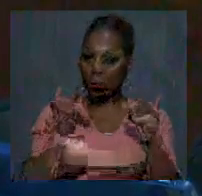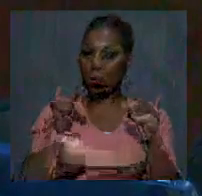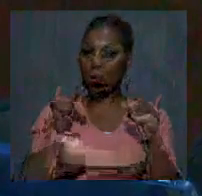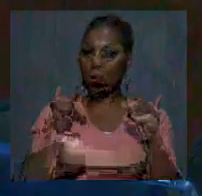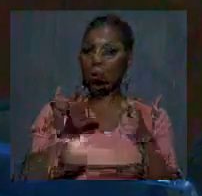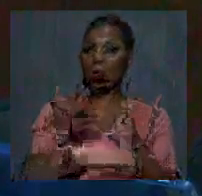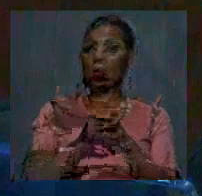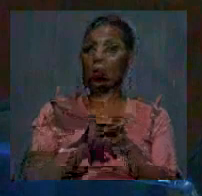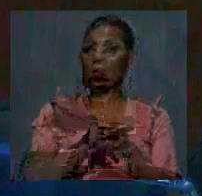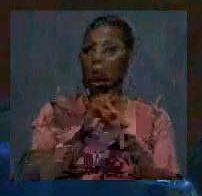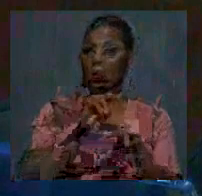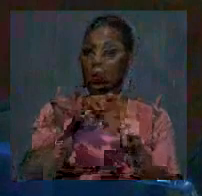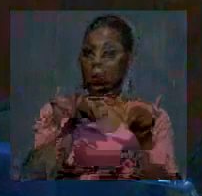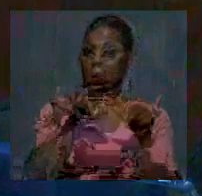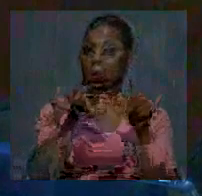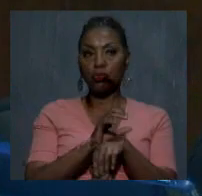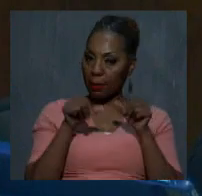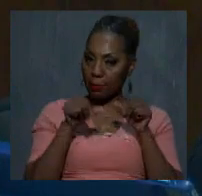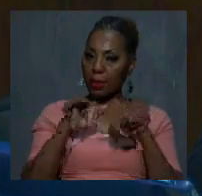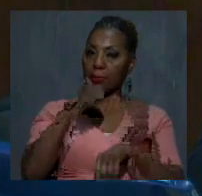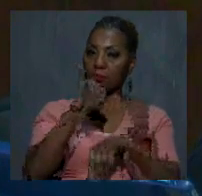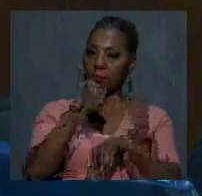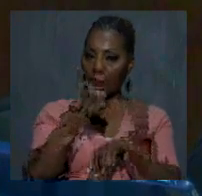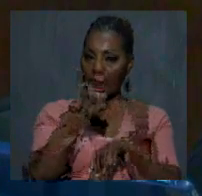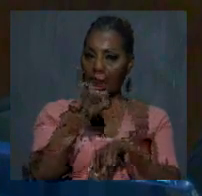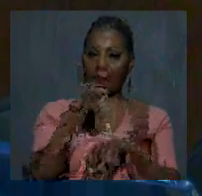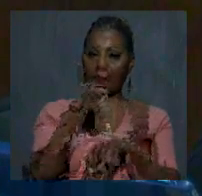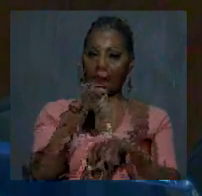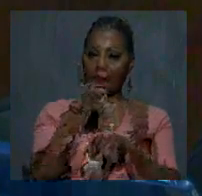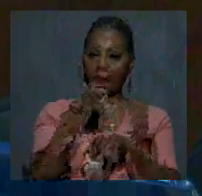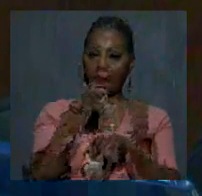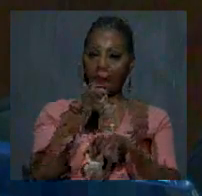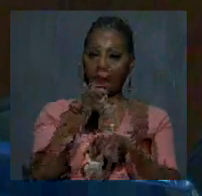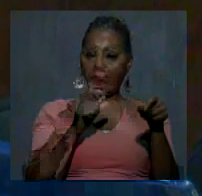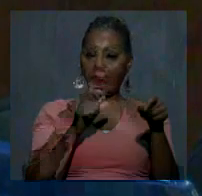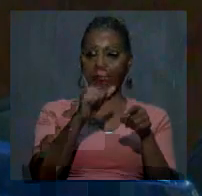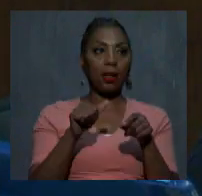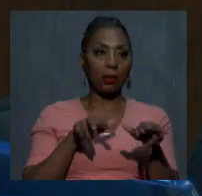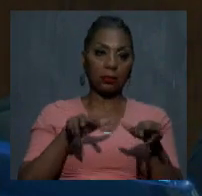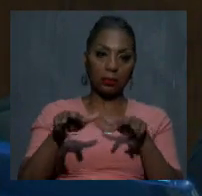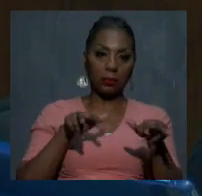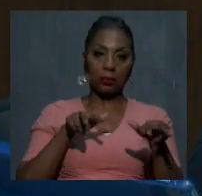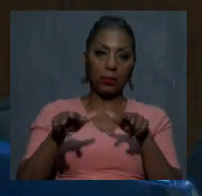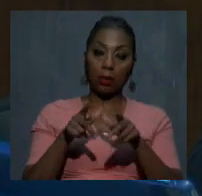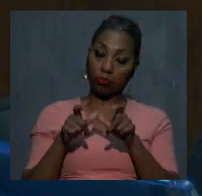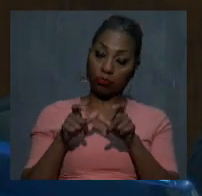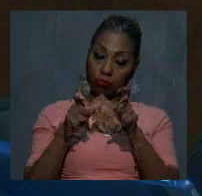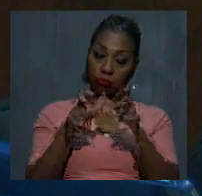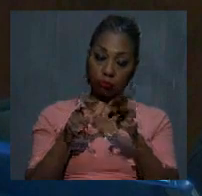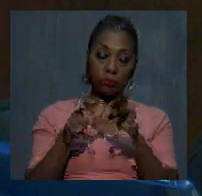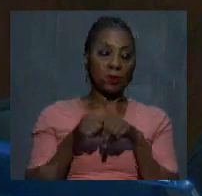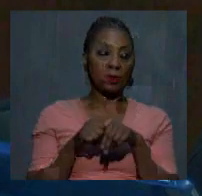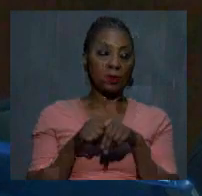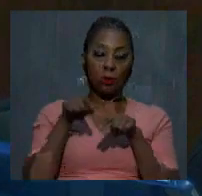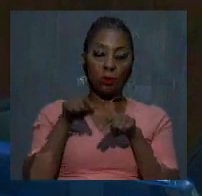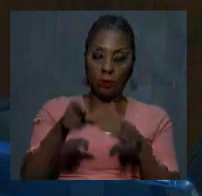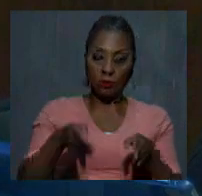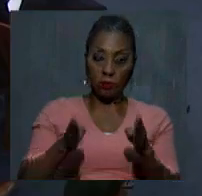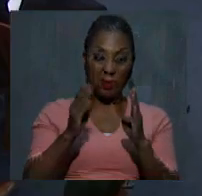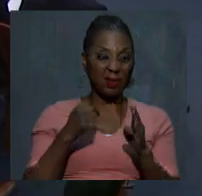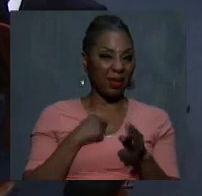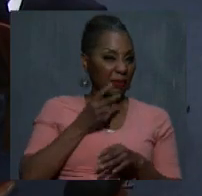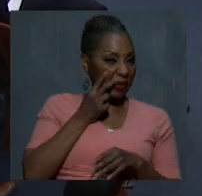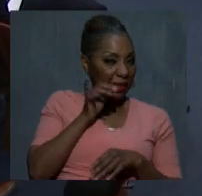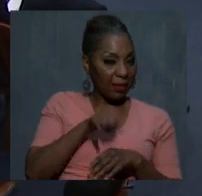looks like that's supposed to be instead of running like saying I sure